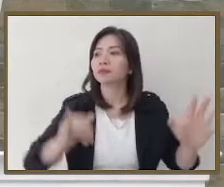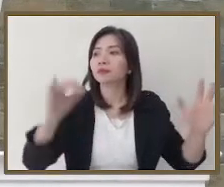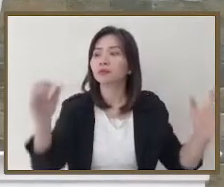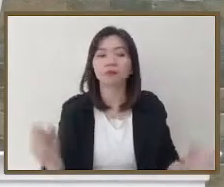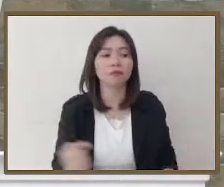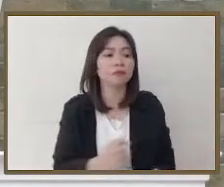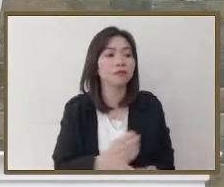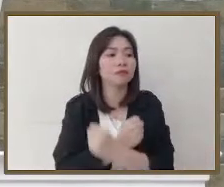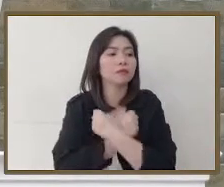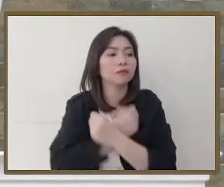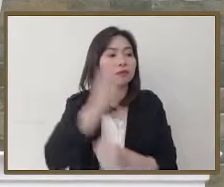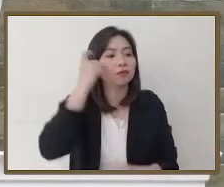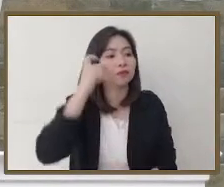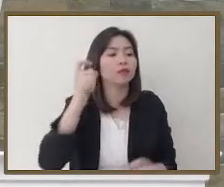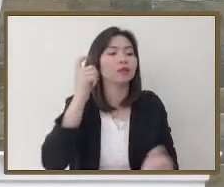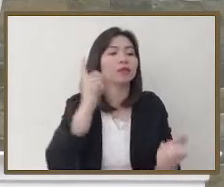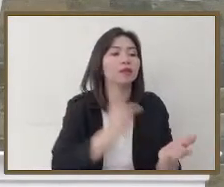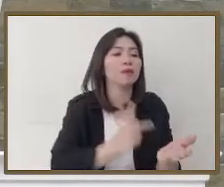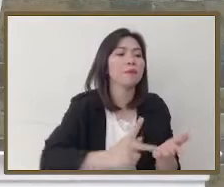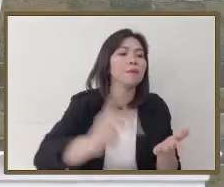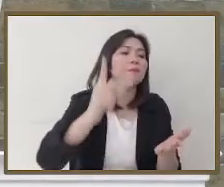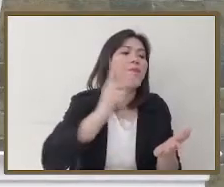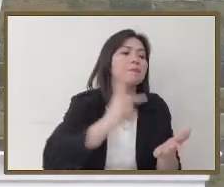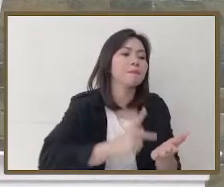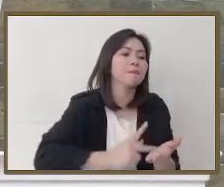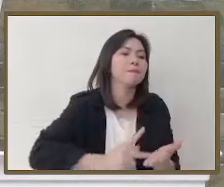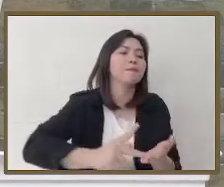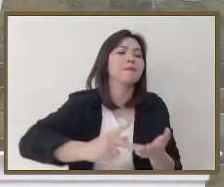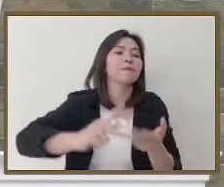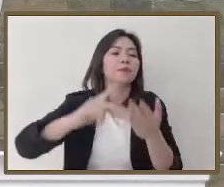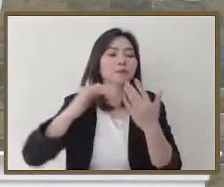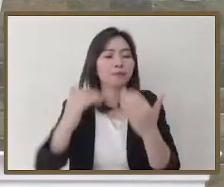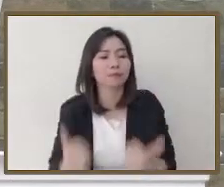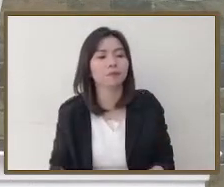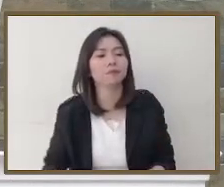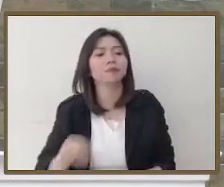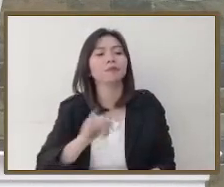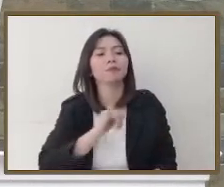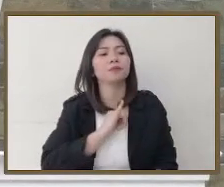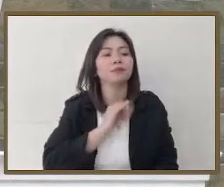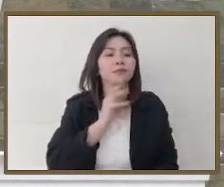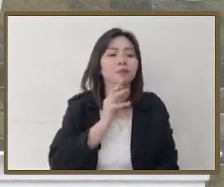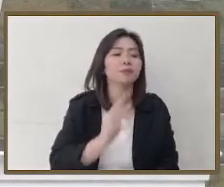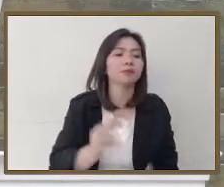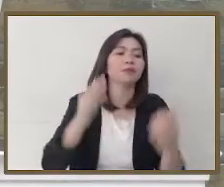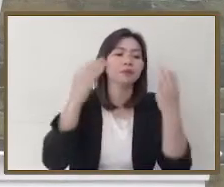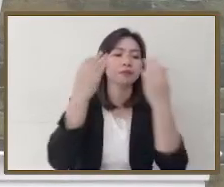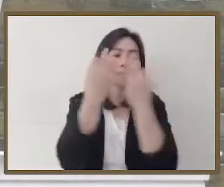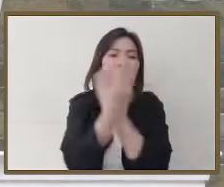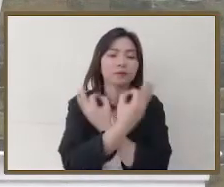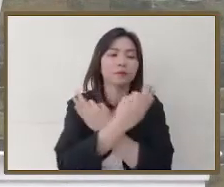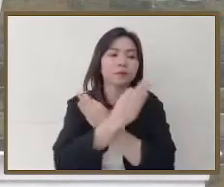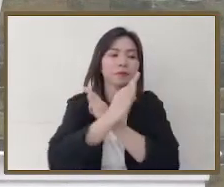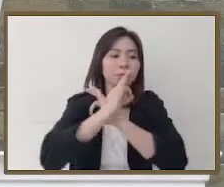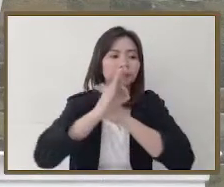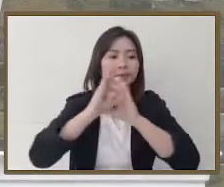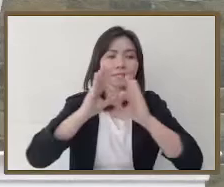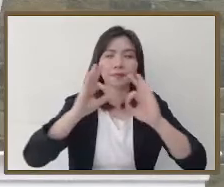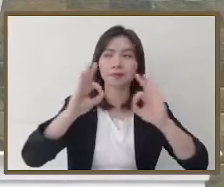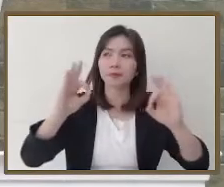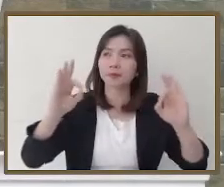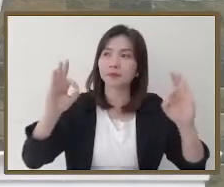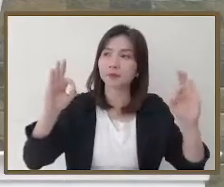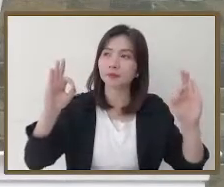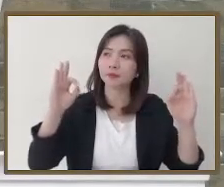by love, for the ransom was paid, I was